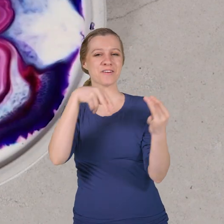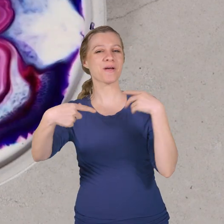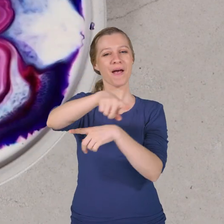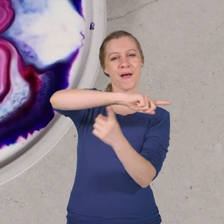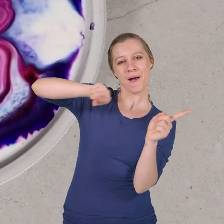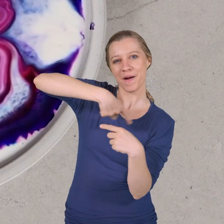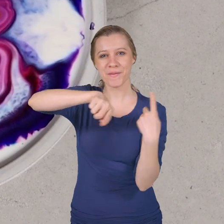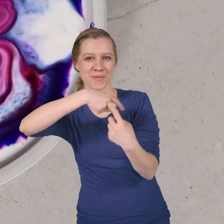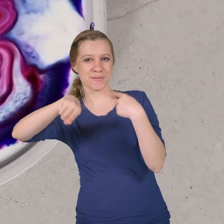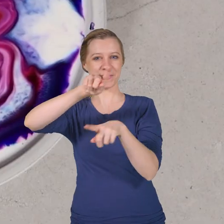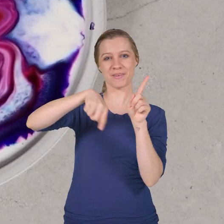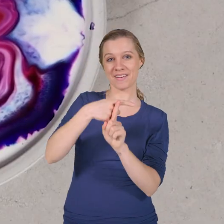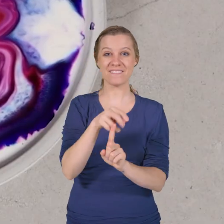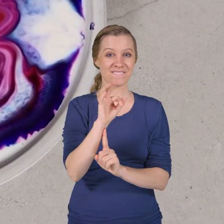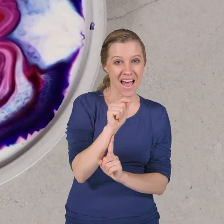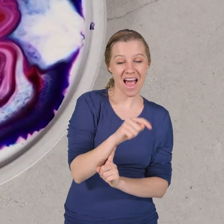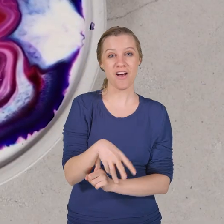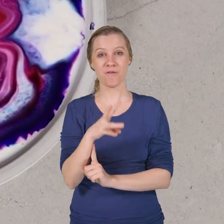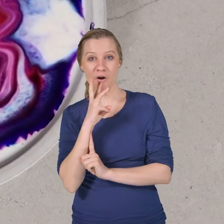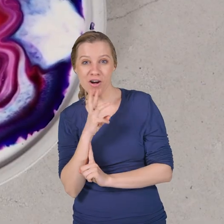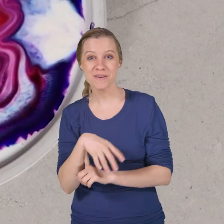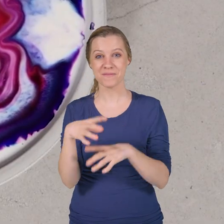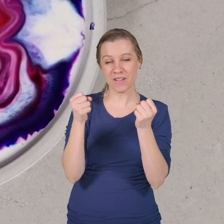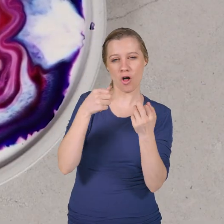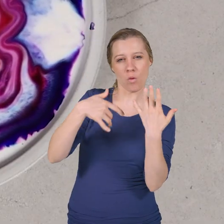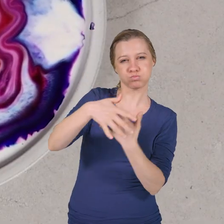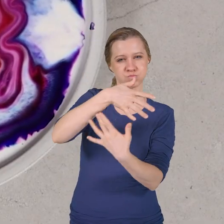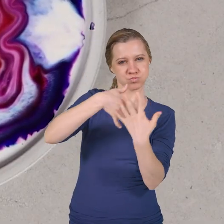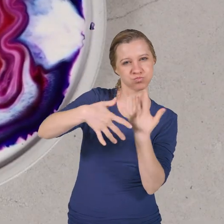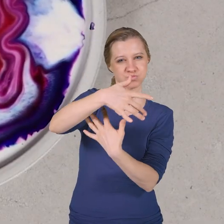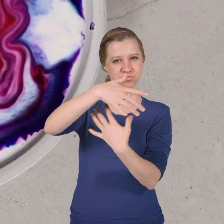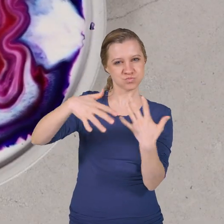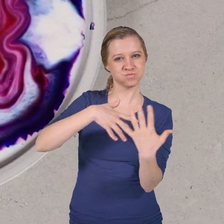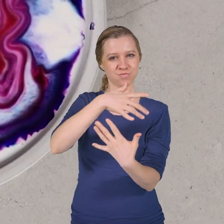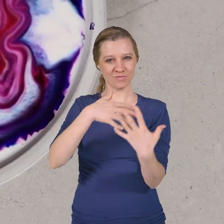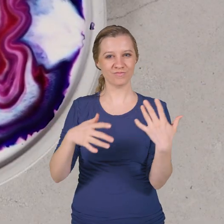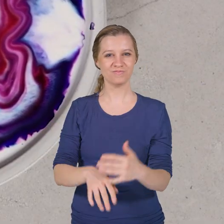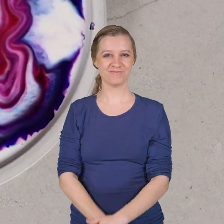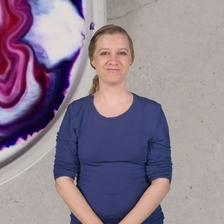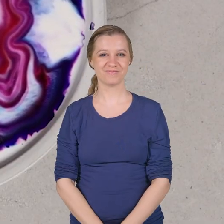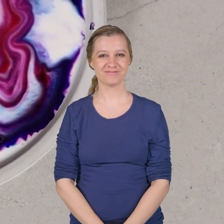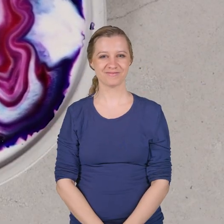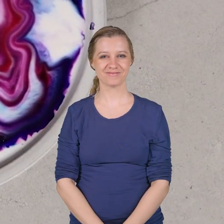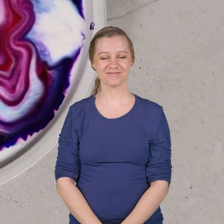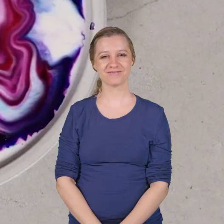around in our fats and water in our milk.